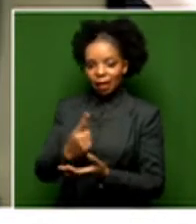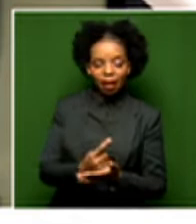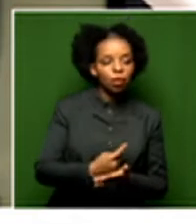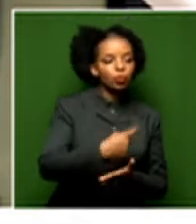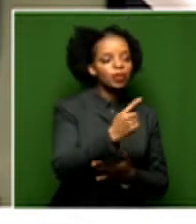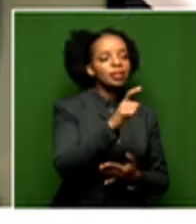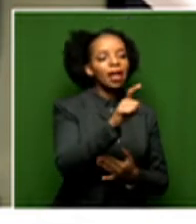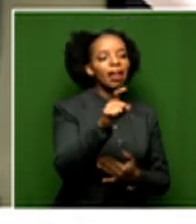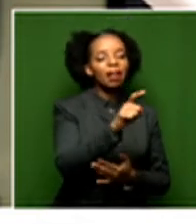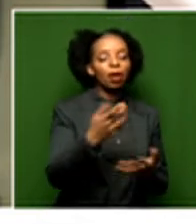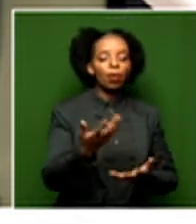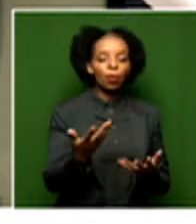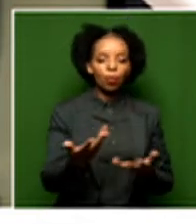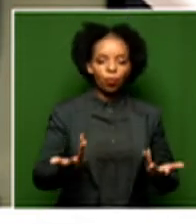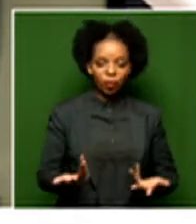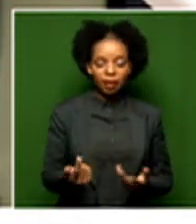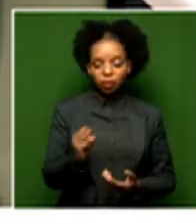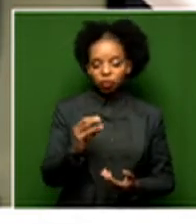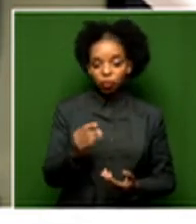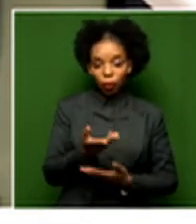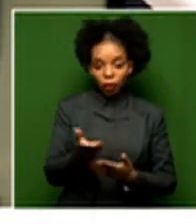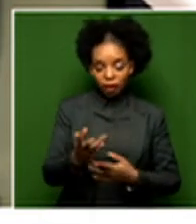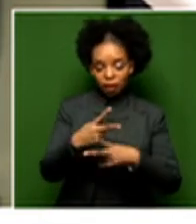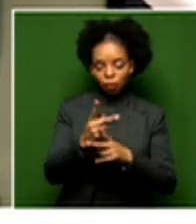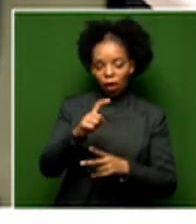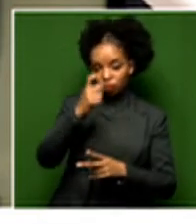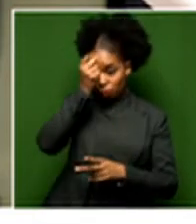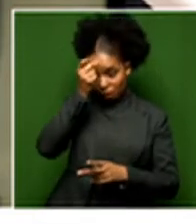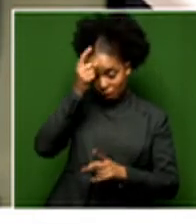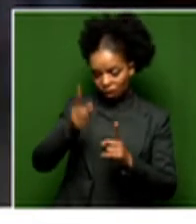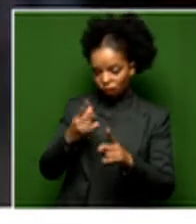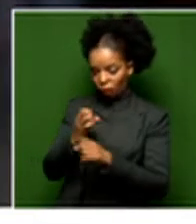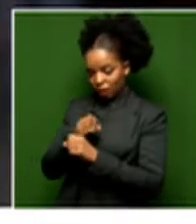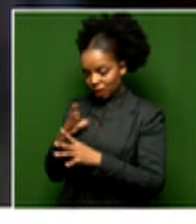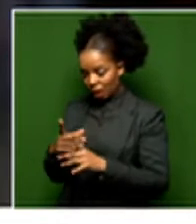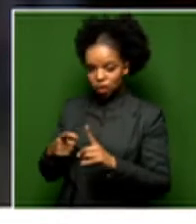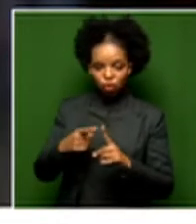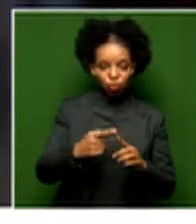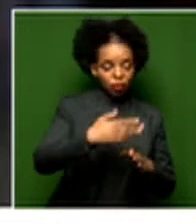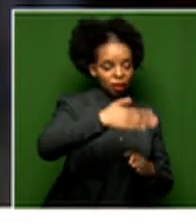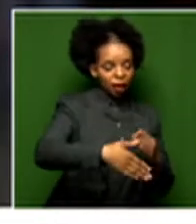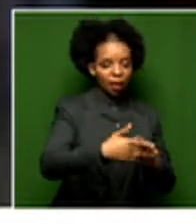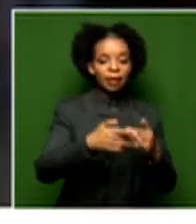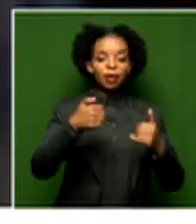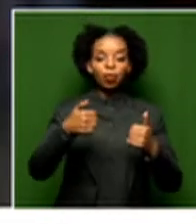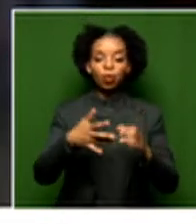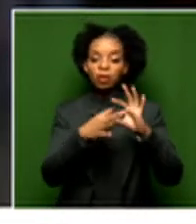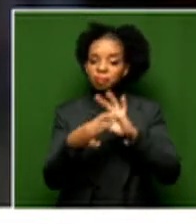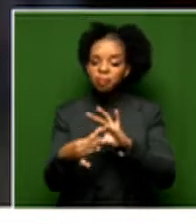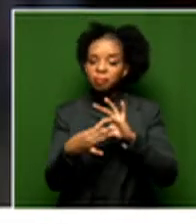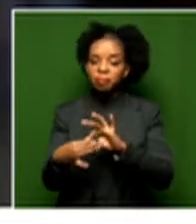understand the whole value chain from the start to the end, and have a good relationship with the people within your value chain.